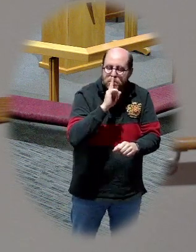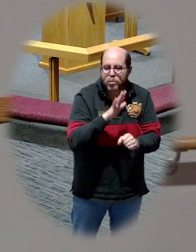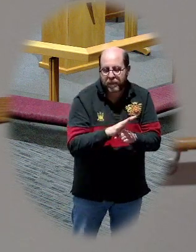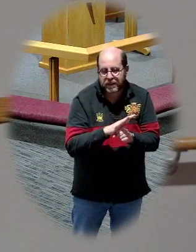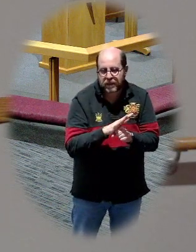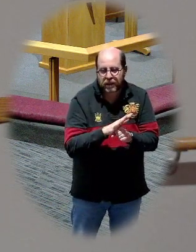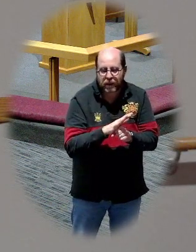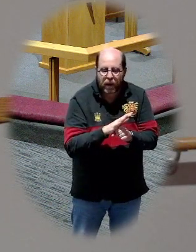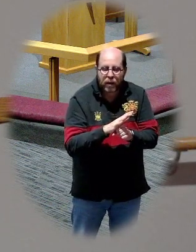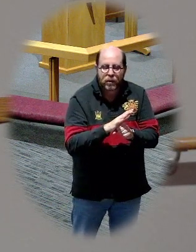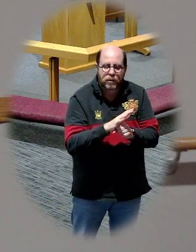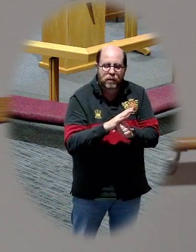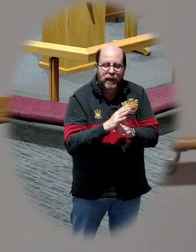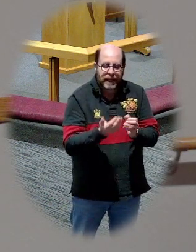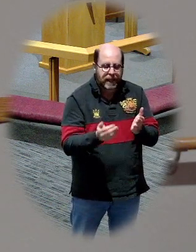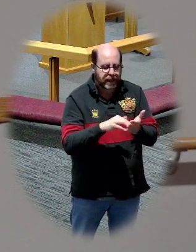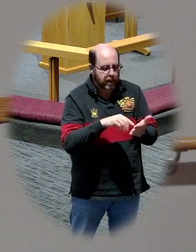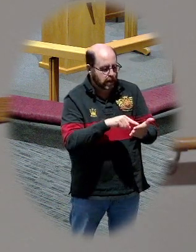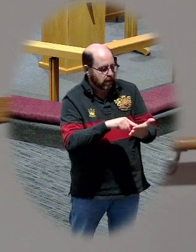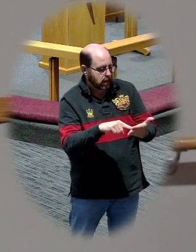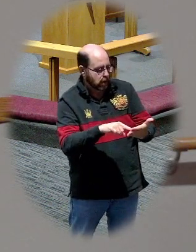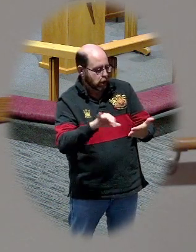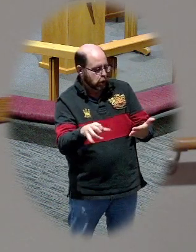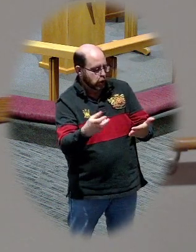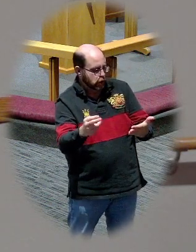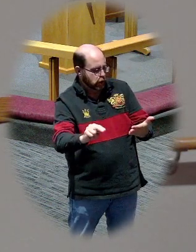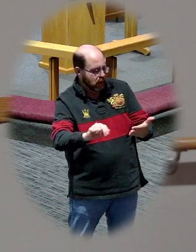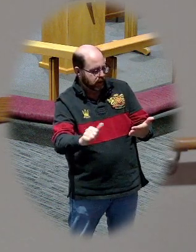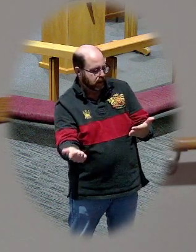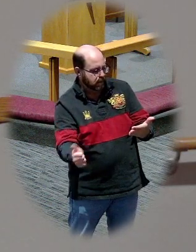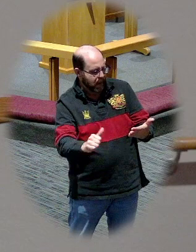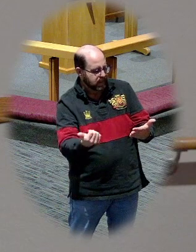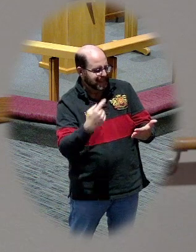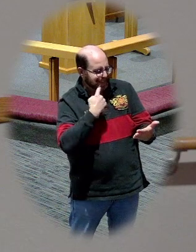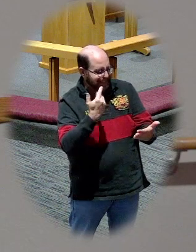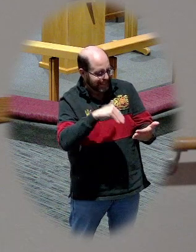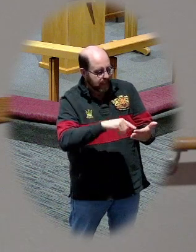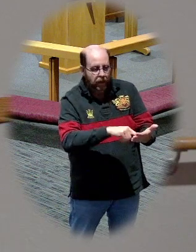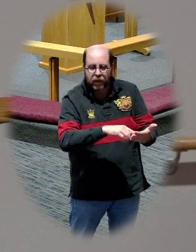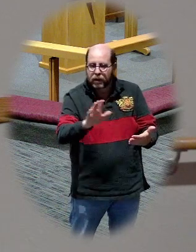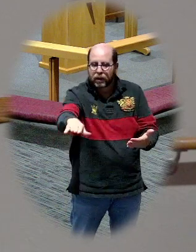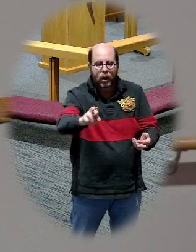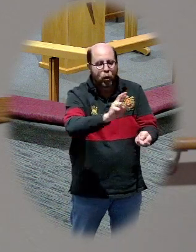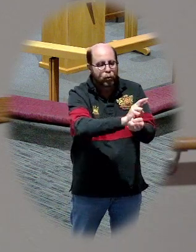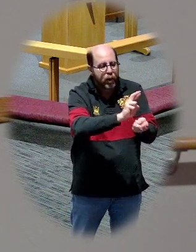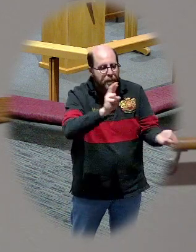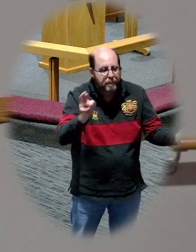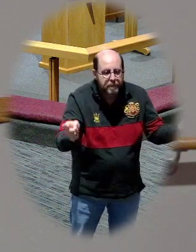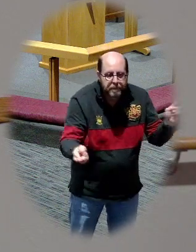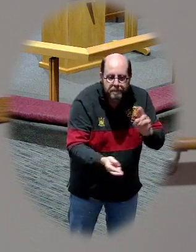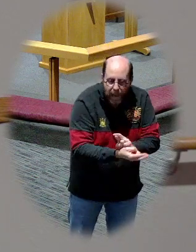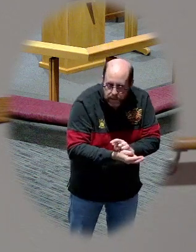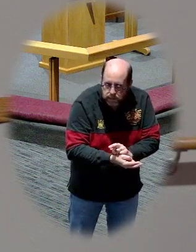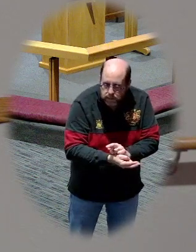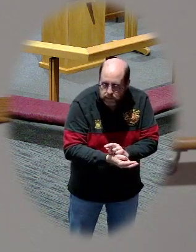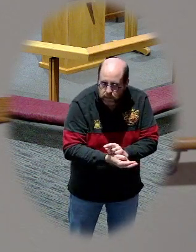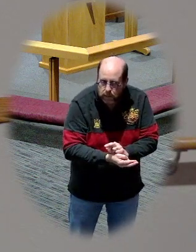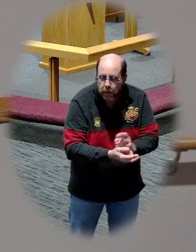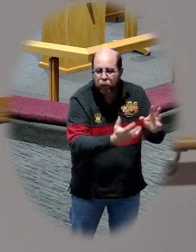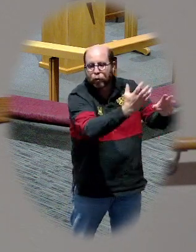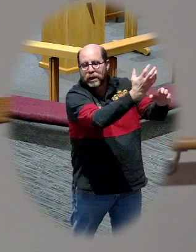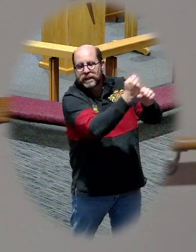we hear John the Baptist calling us to repent of our sins and receive God's grace and